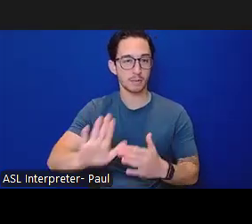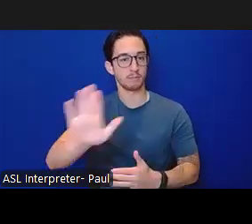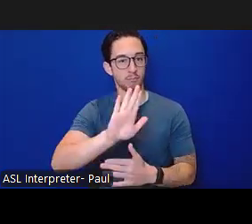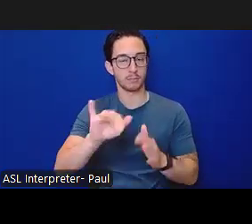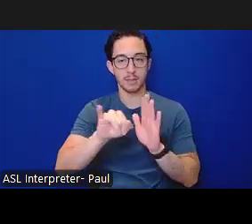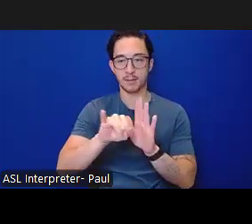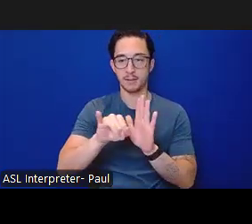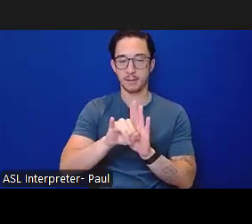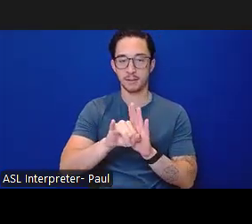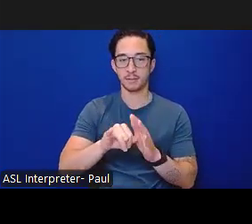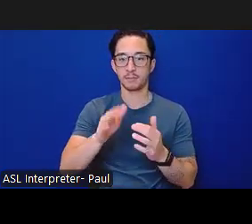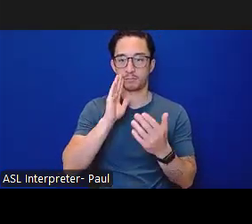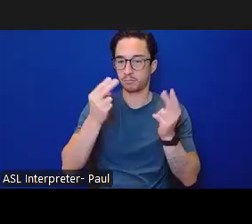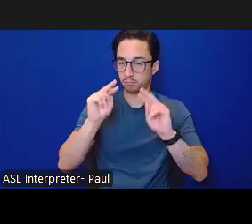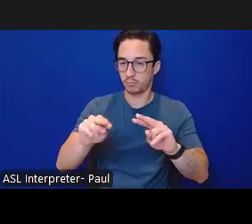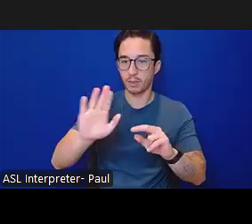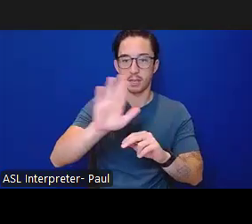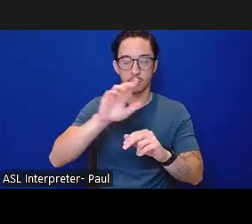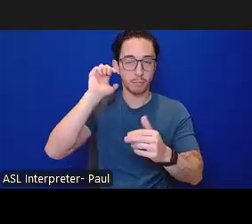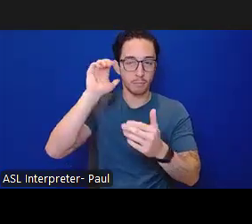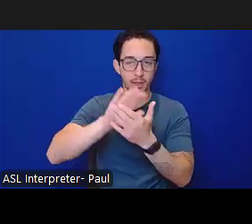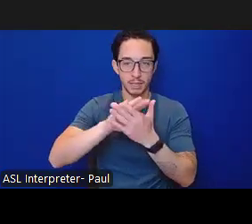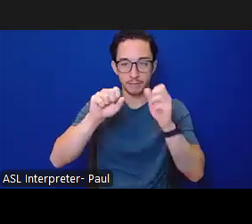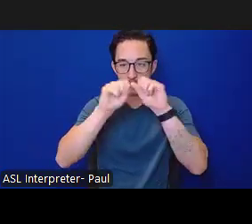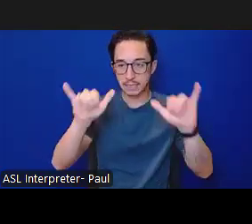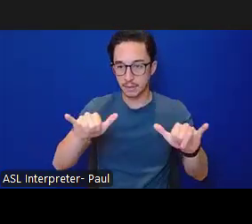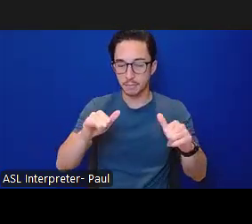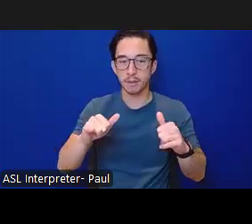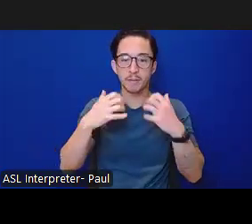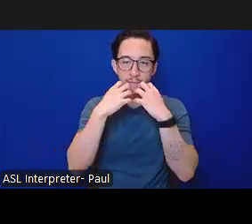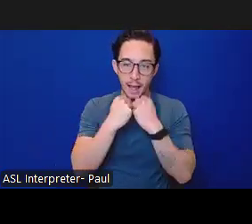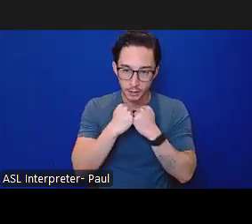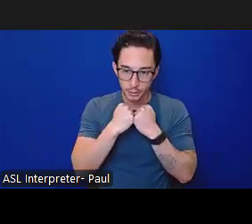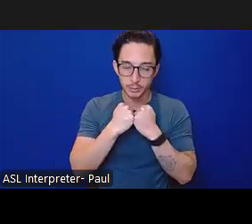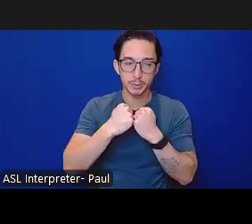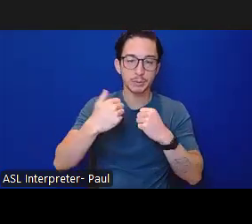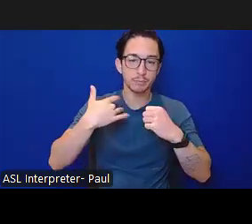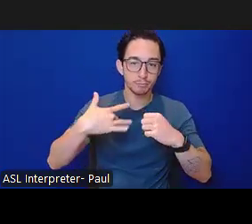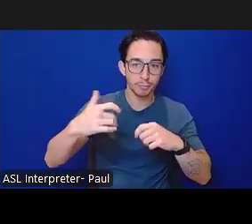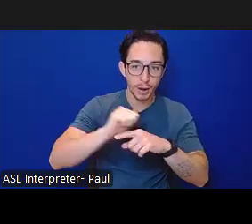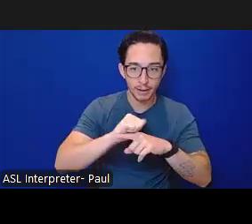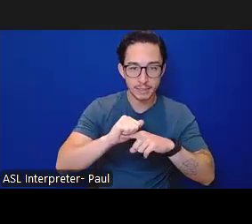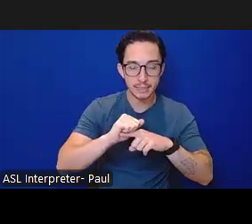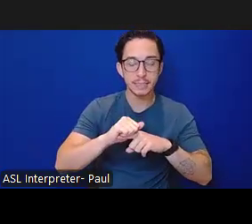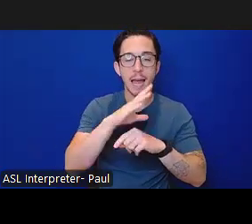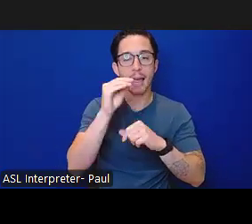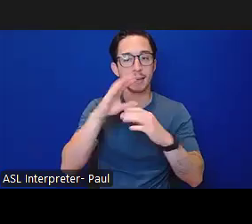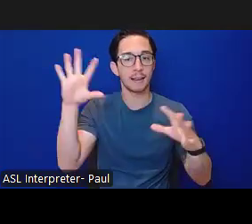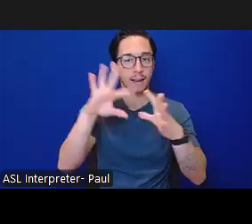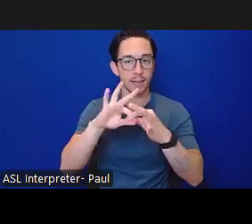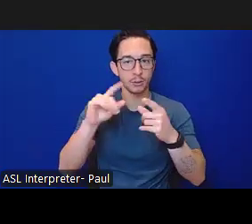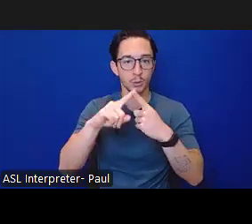This looks at one's belief system, their values, their practices, and their connection to something greater